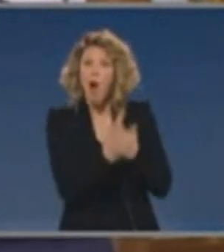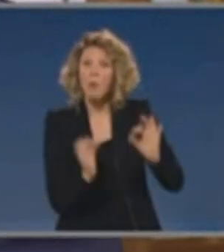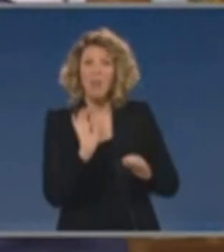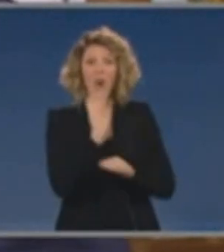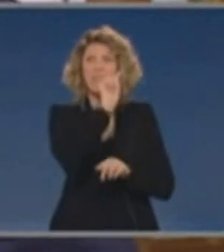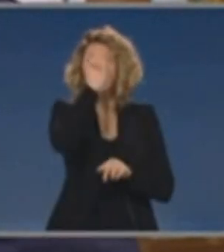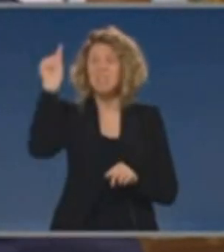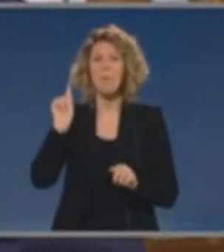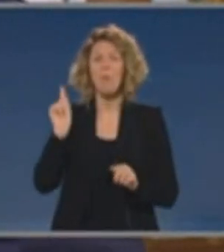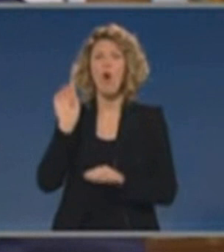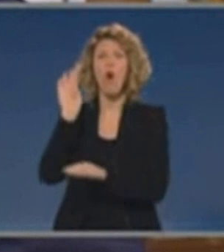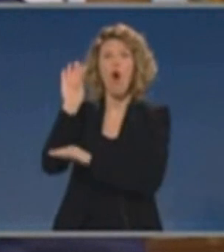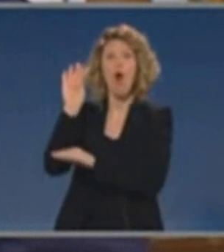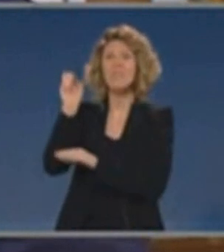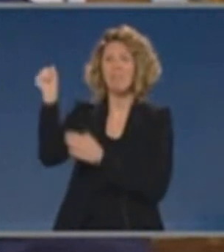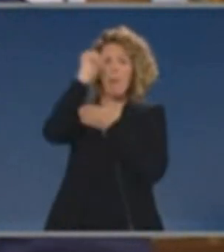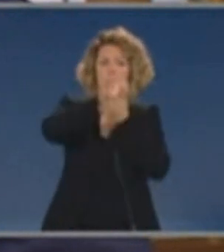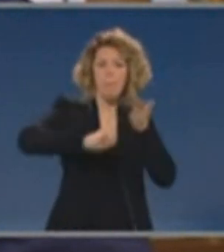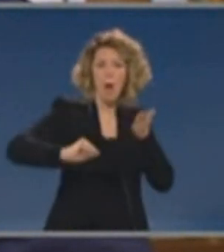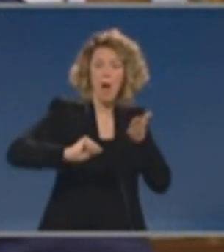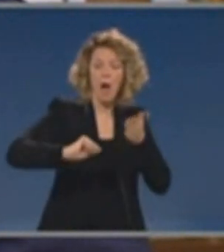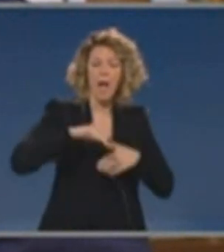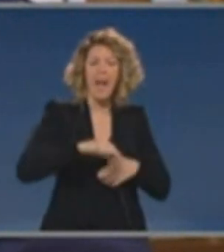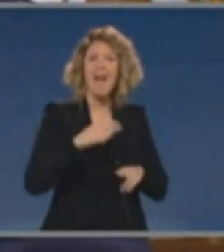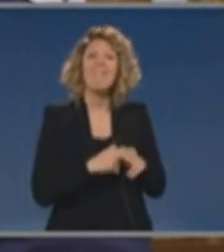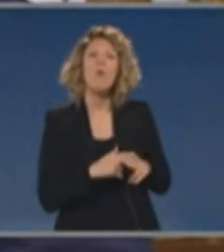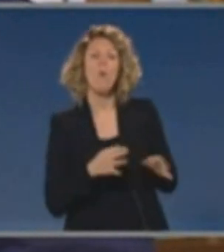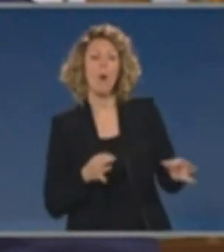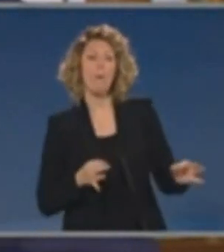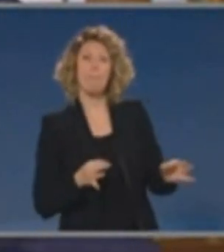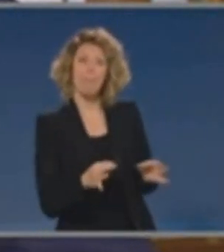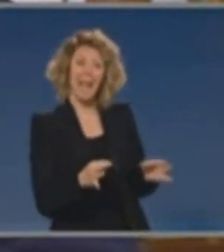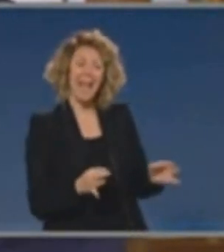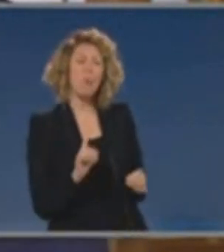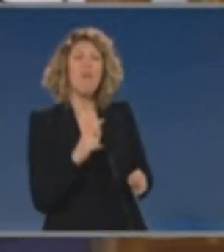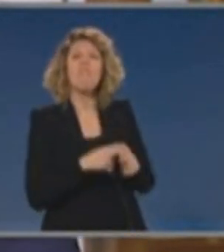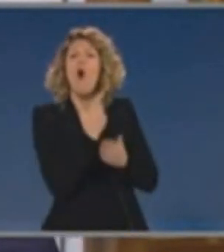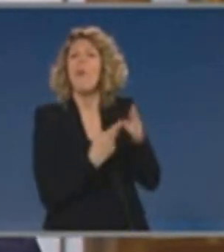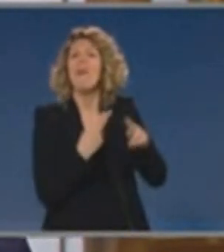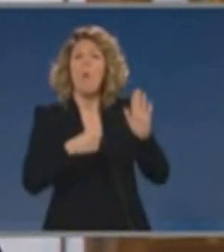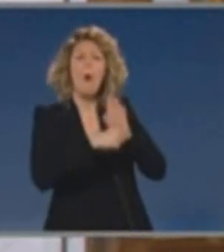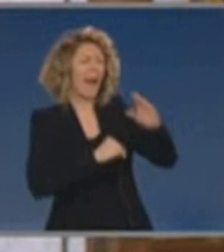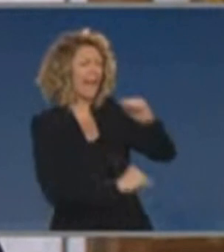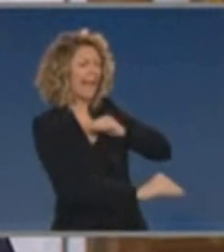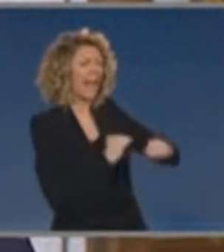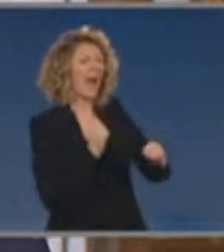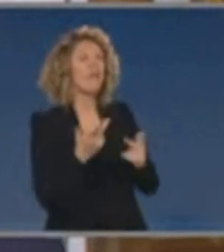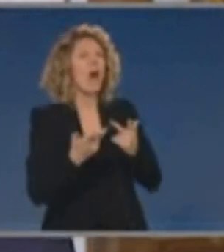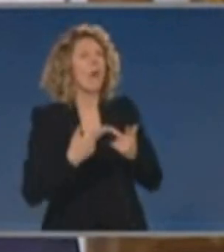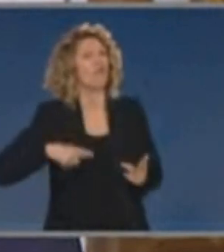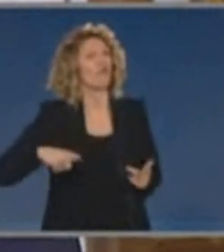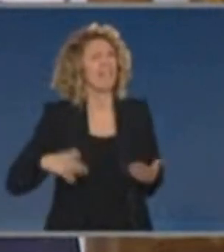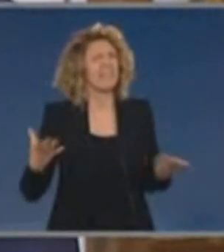investment being used for strategic objectives, not purely commercial ones. And many